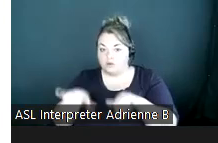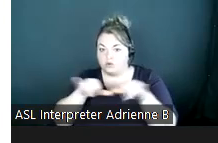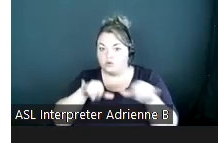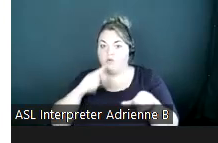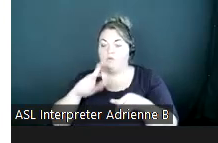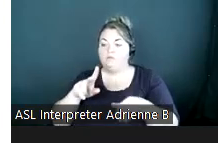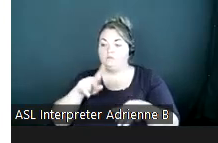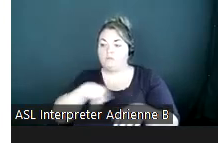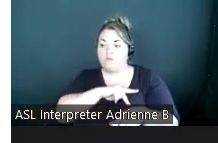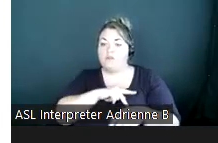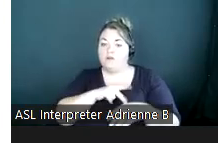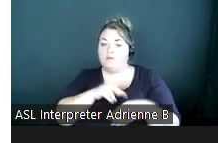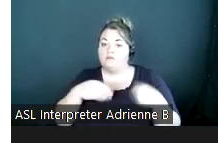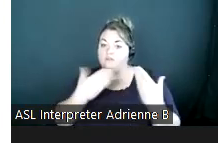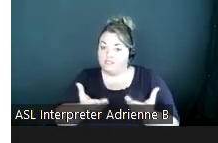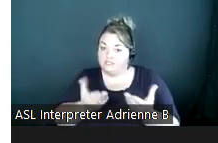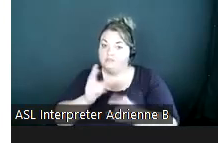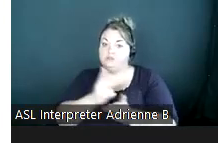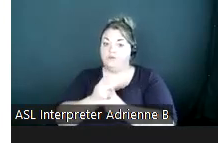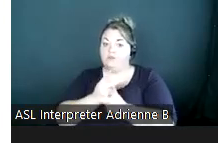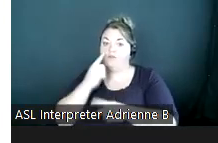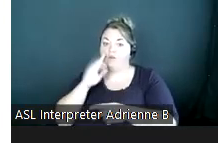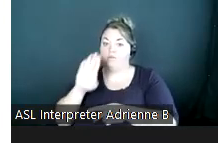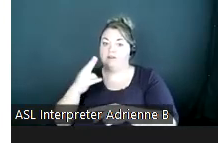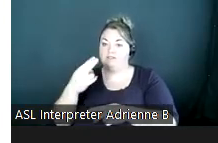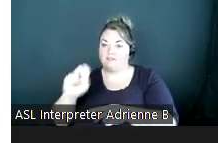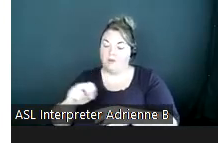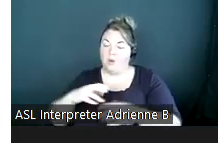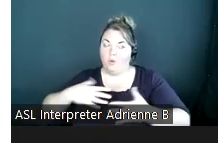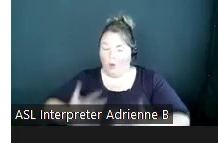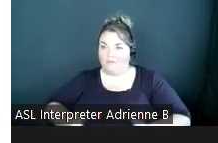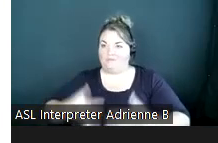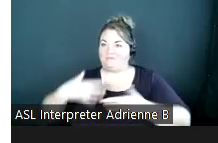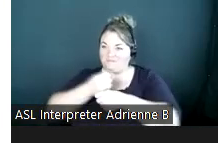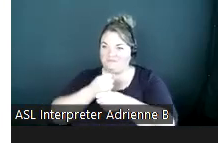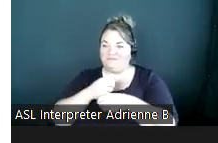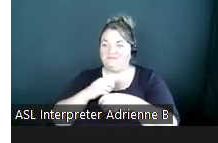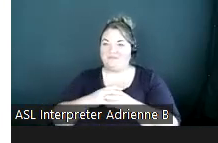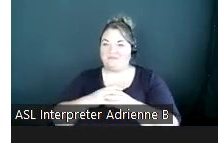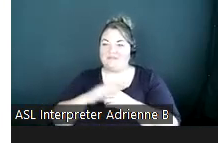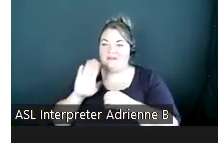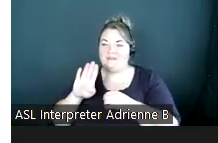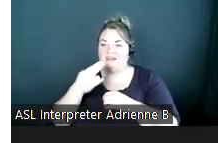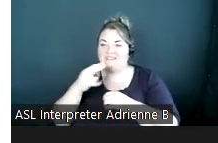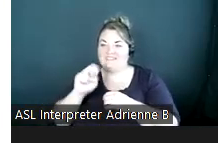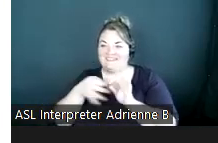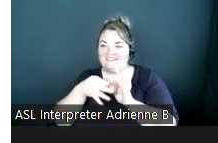clinical supervision for a BHA. Woo, I get that BHA language messed up too